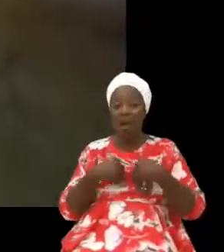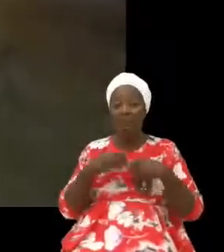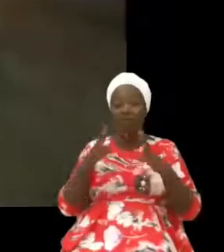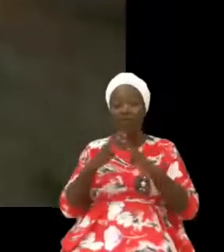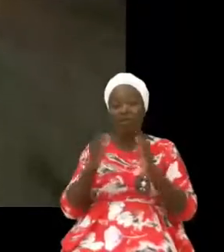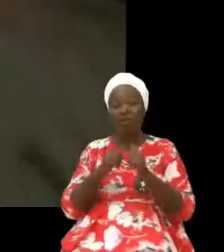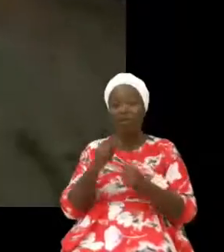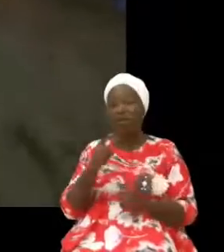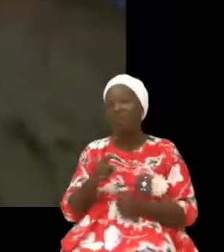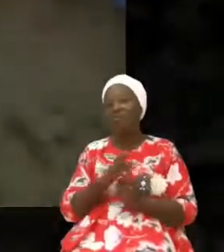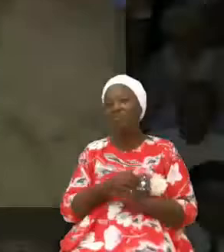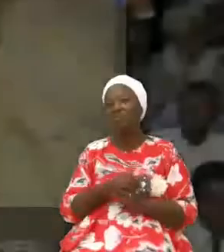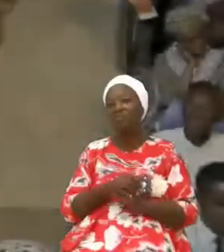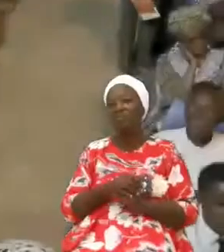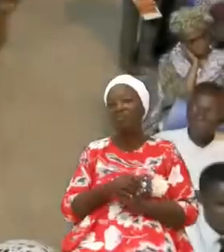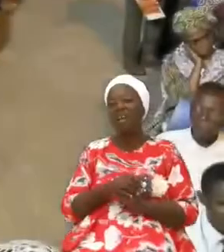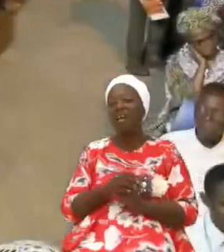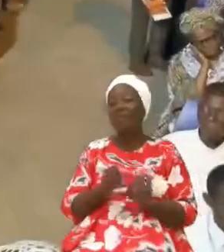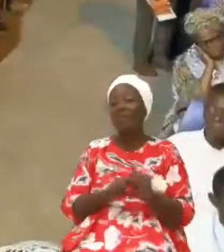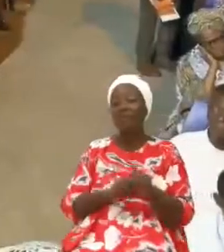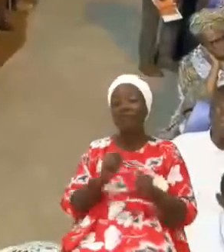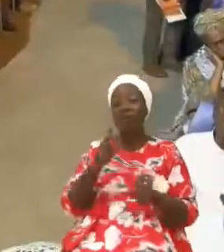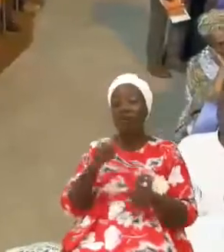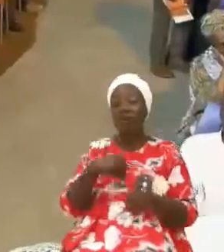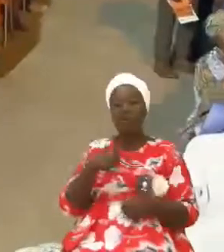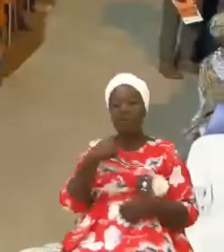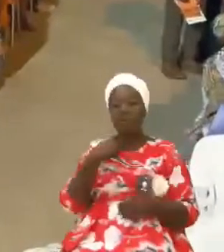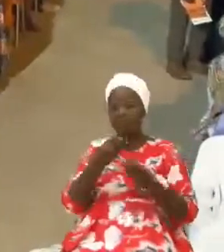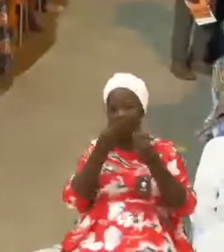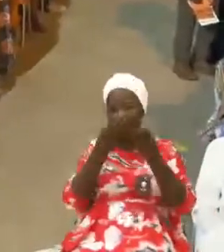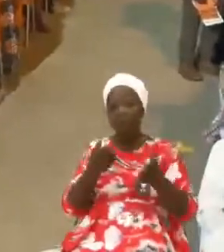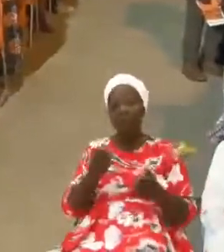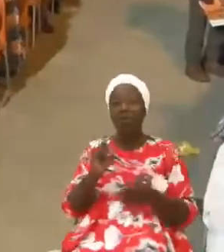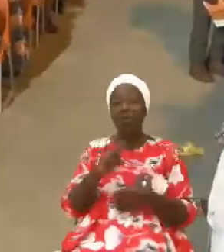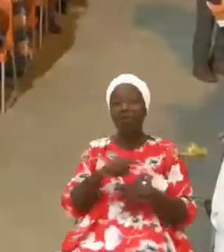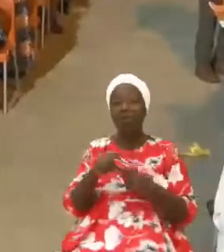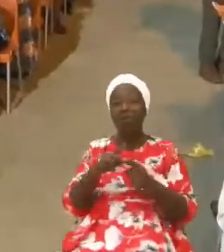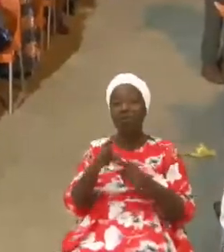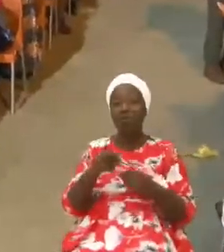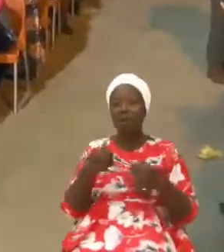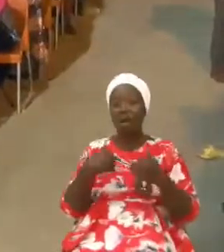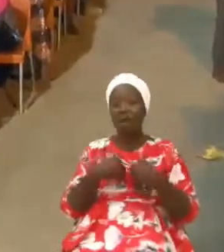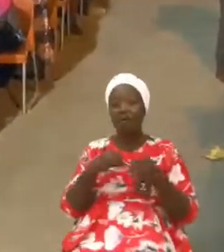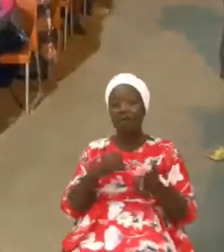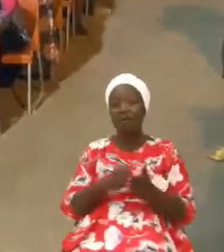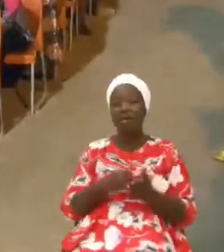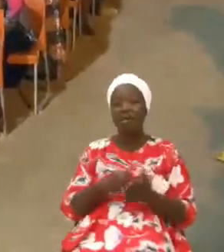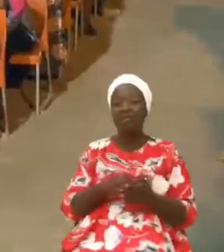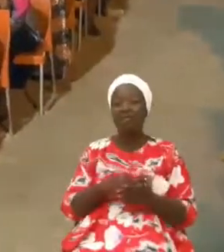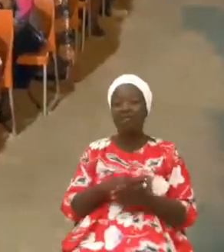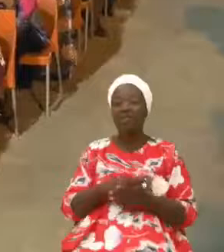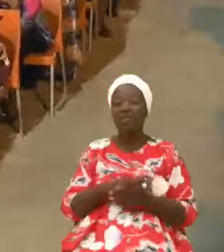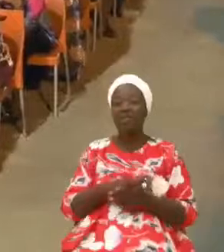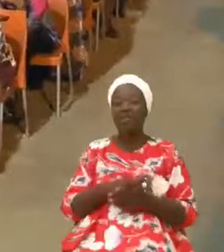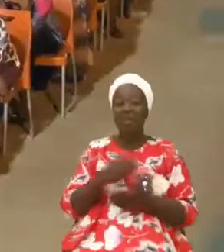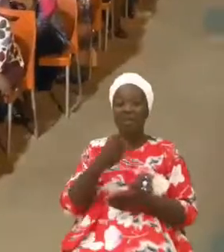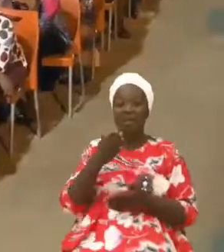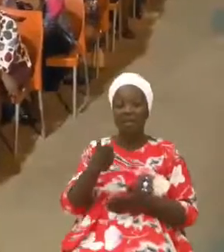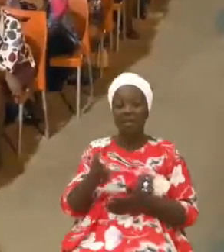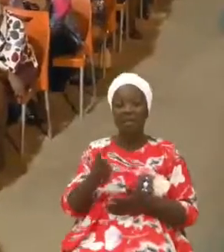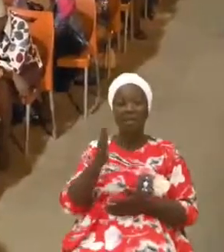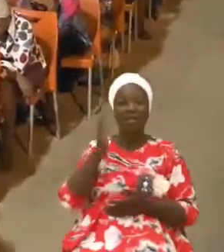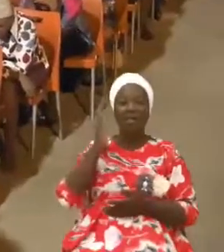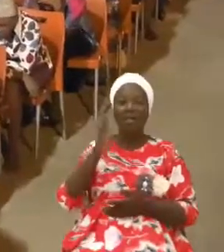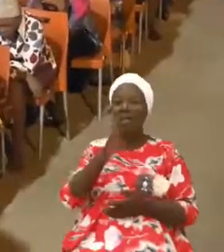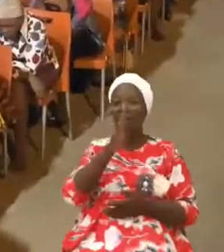you when you are having it in the various zone, all over the world, you'll be told where you'll be